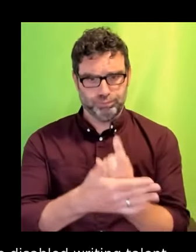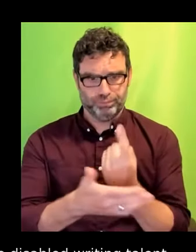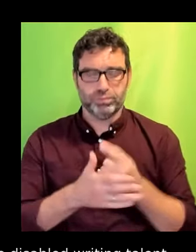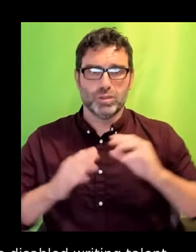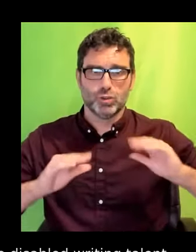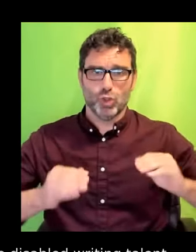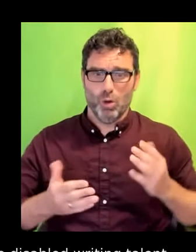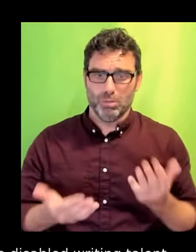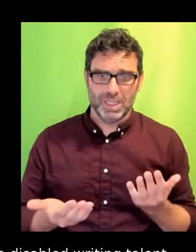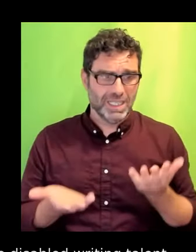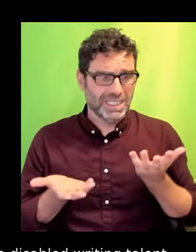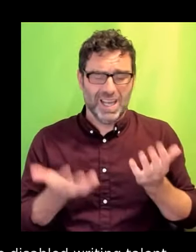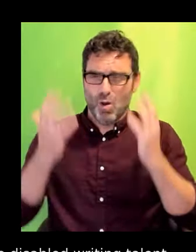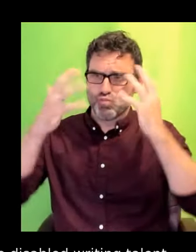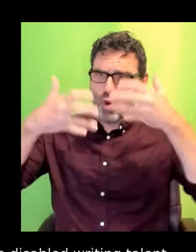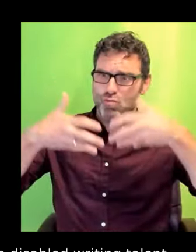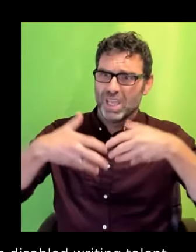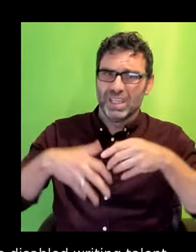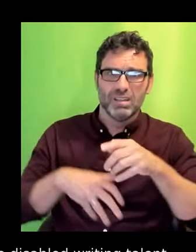tell will be lost.